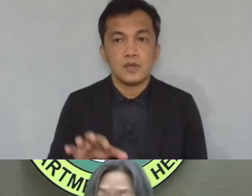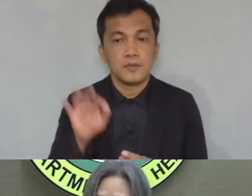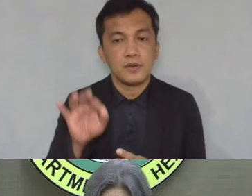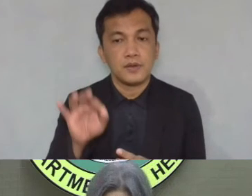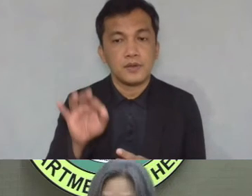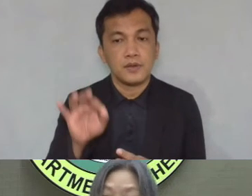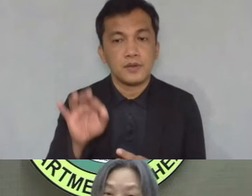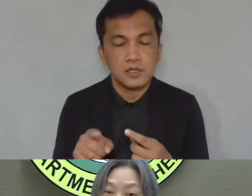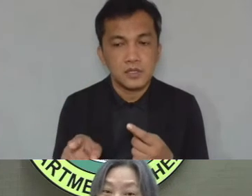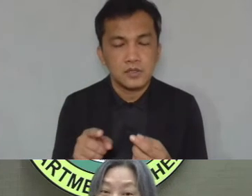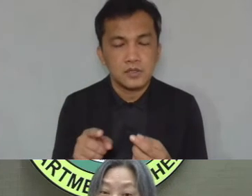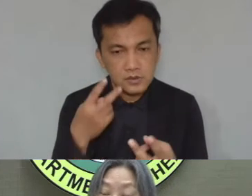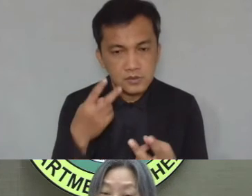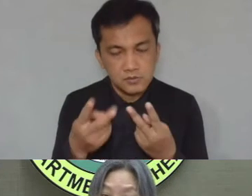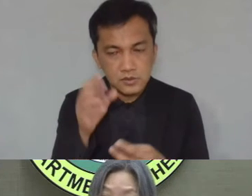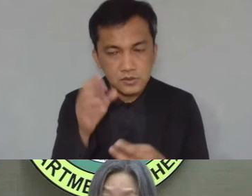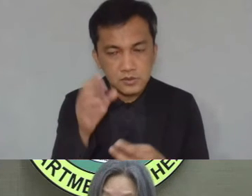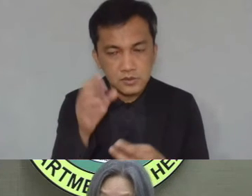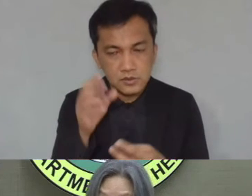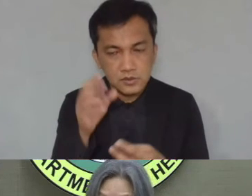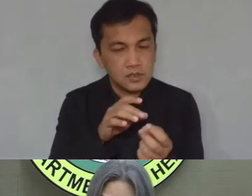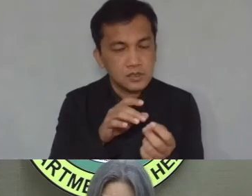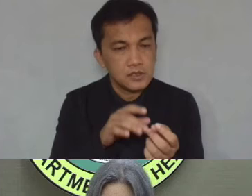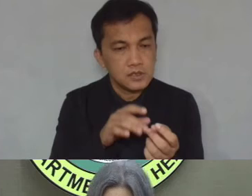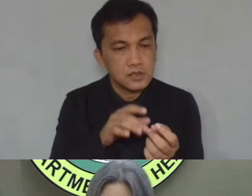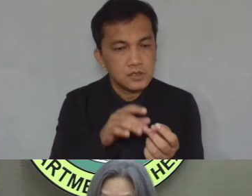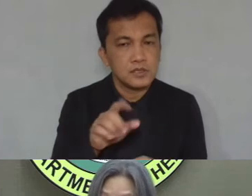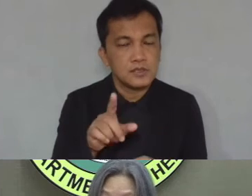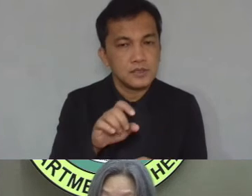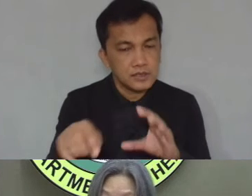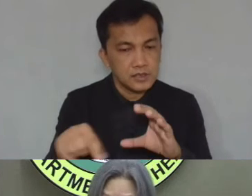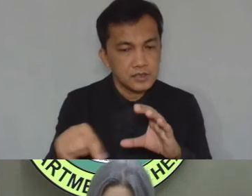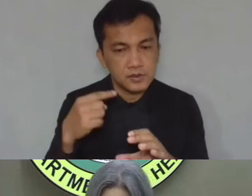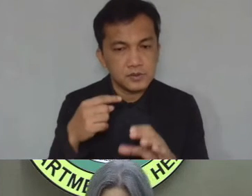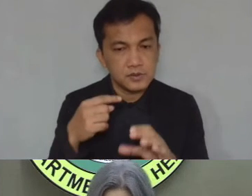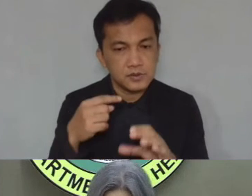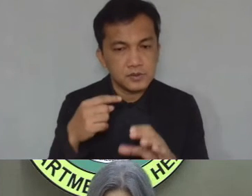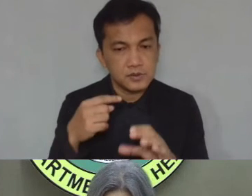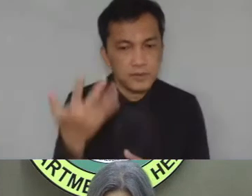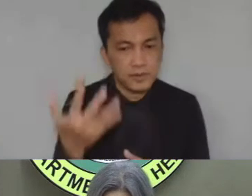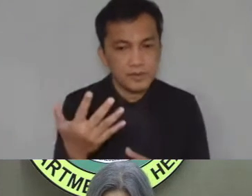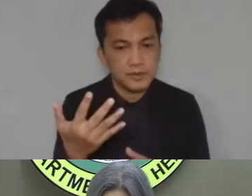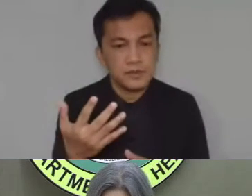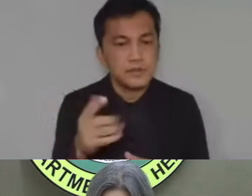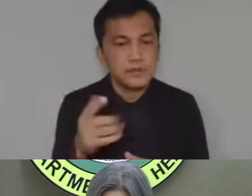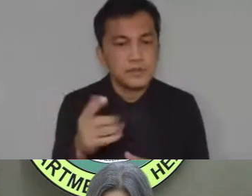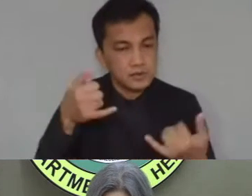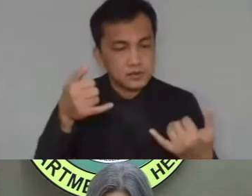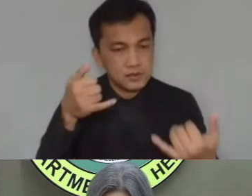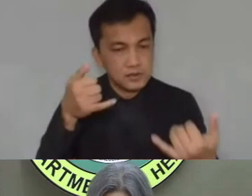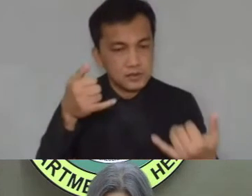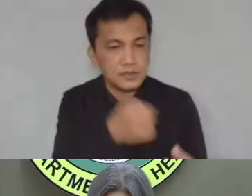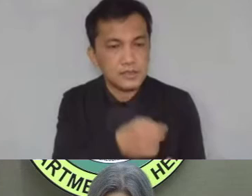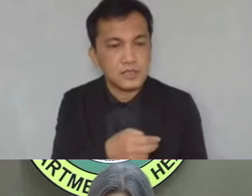Sorry, I found the passage I've been looking for in the e-health bill. It says here, Article 5,